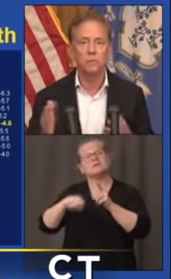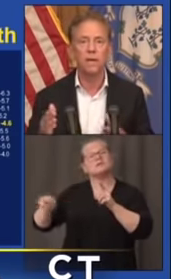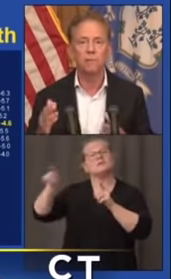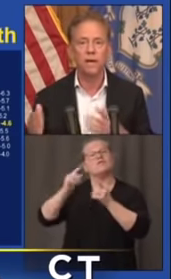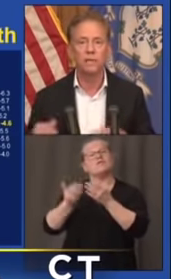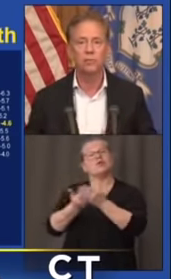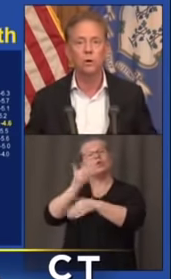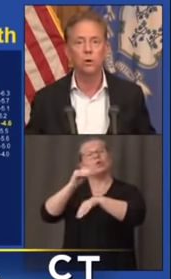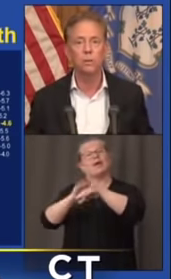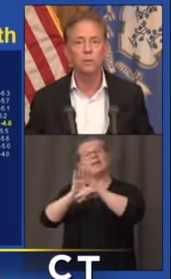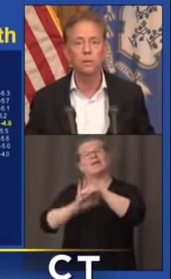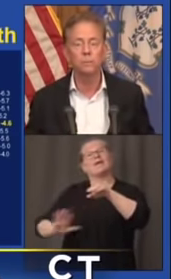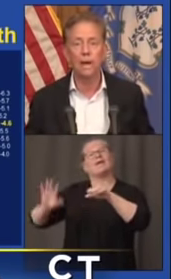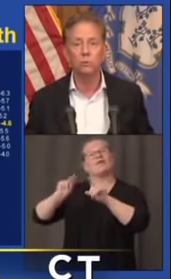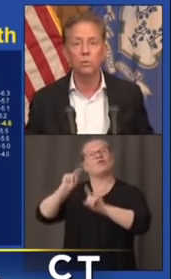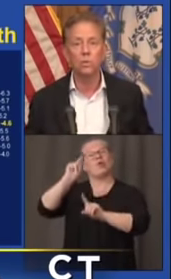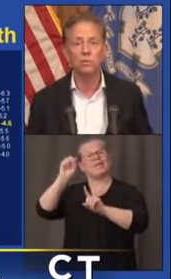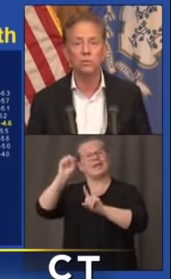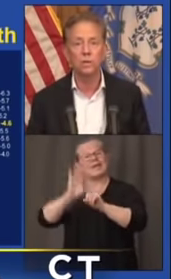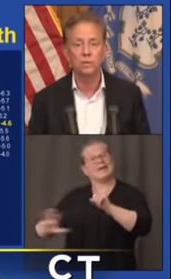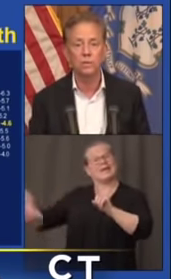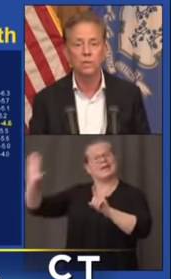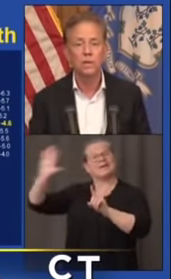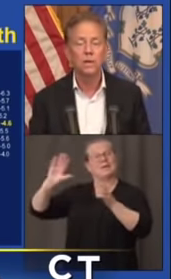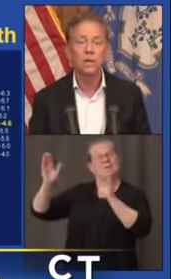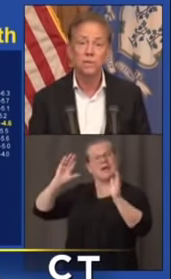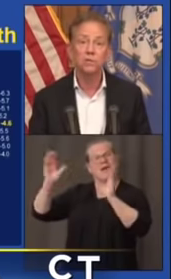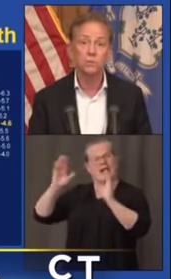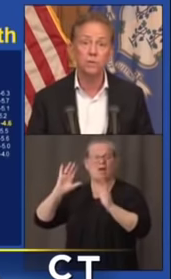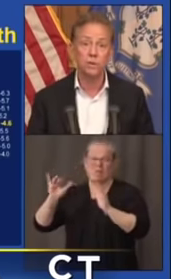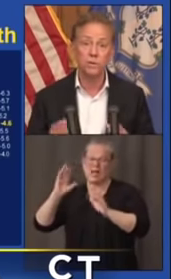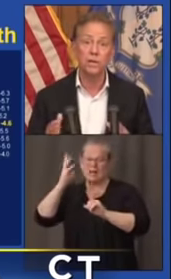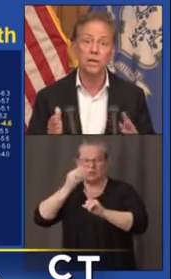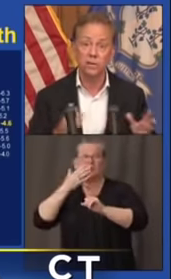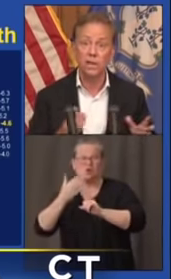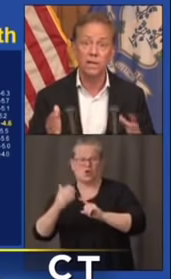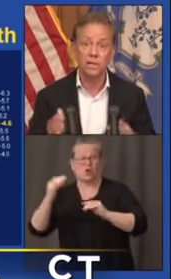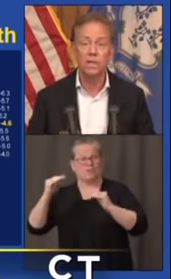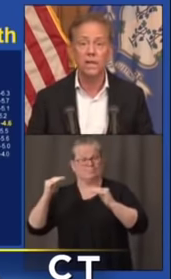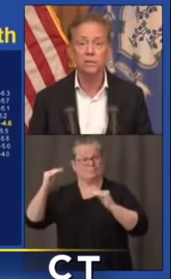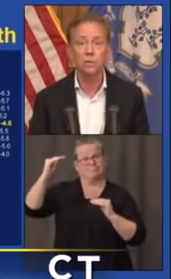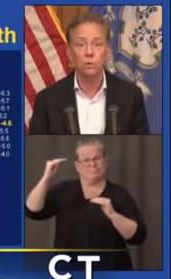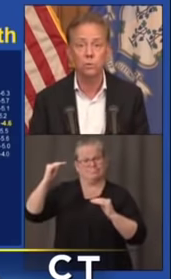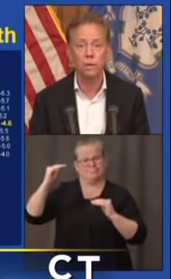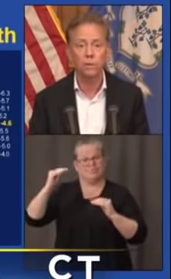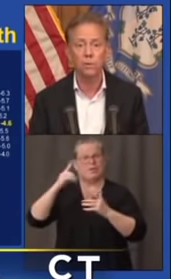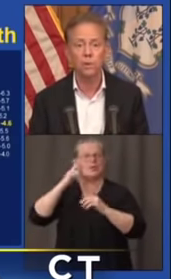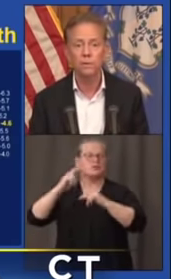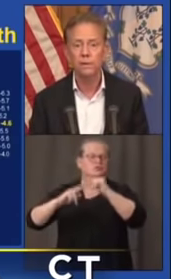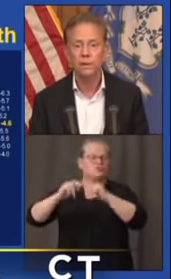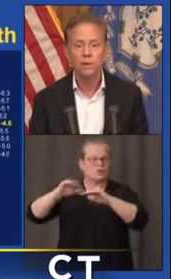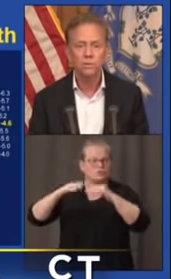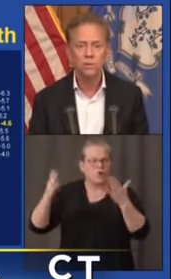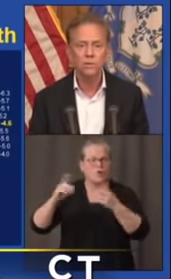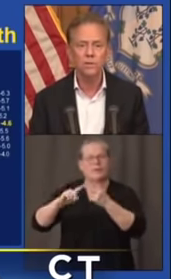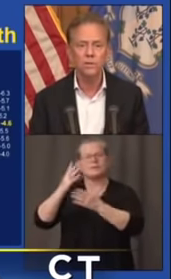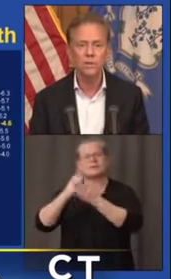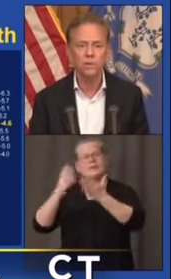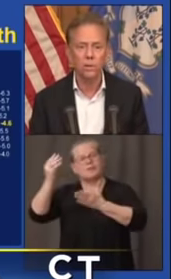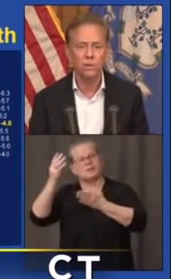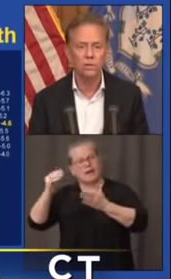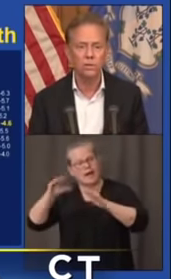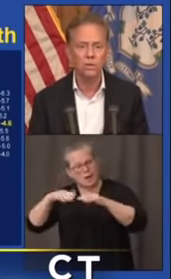kept manufacturing open, outdoor construction. These numbers are going to change a lot in the next quarter, by the way. Sort of